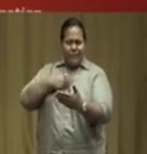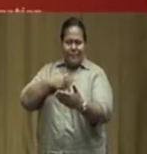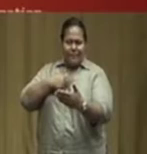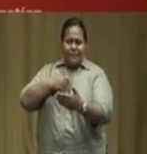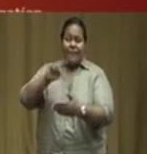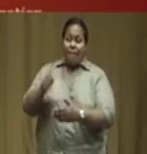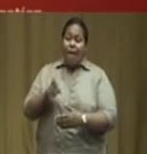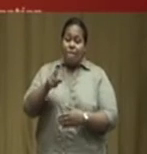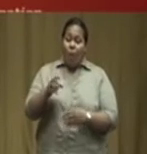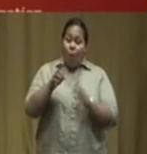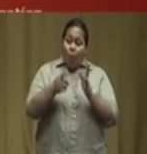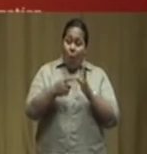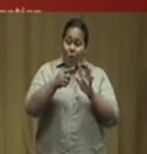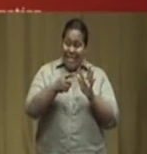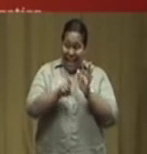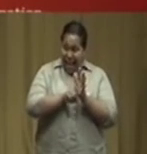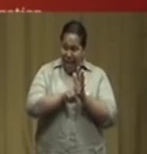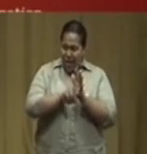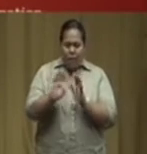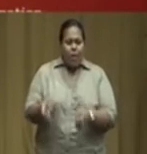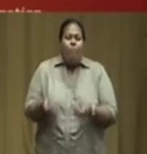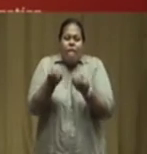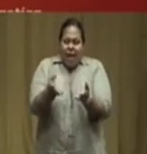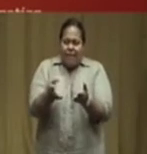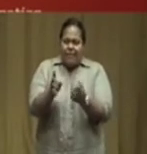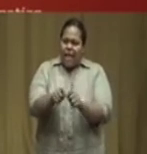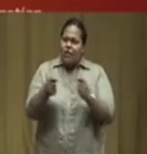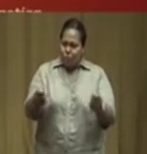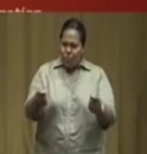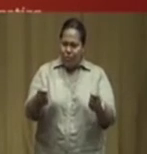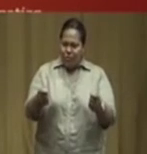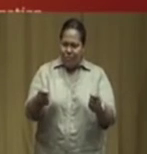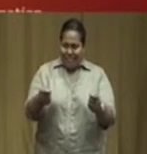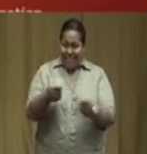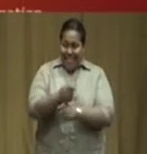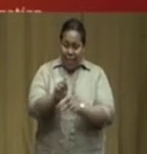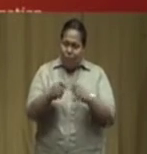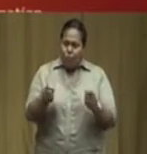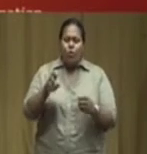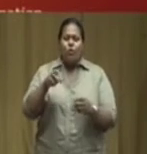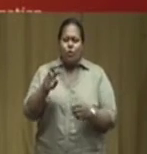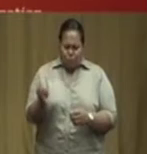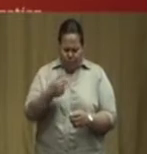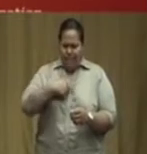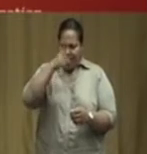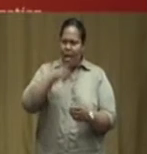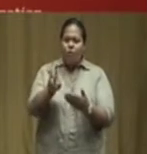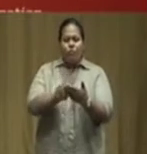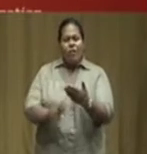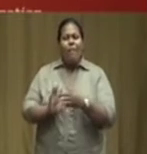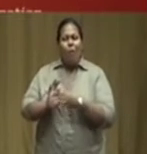But for the OER, they provide the textbook for us to read. So we can read it independently in our own pace.